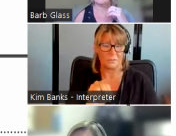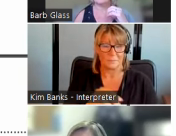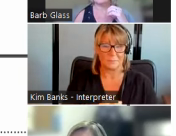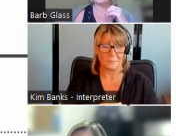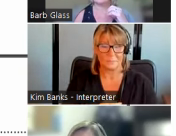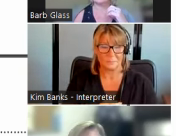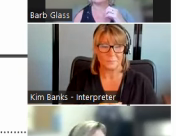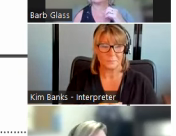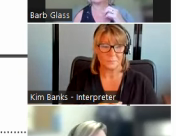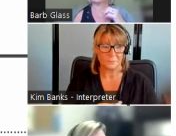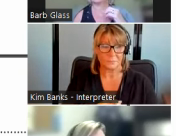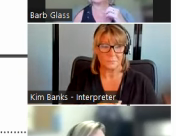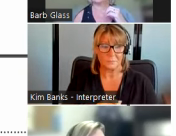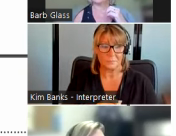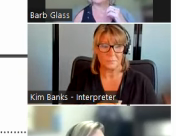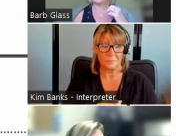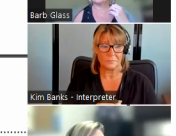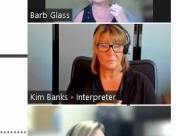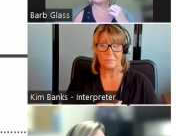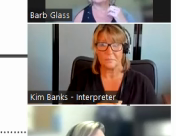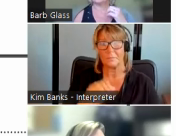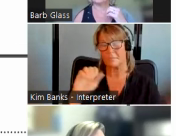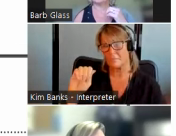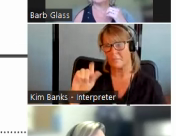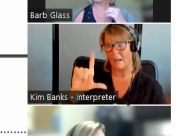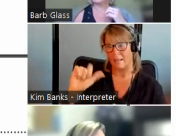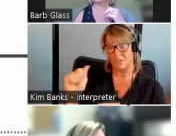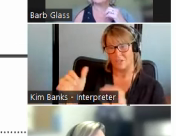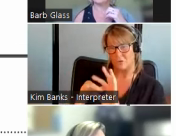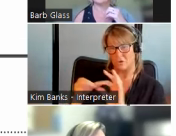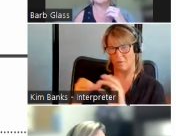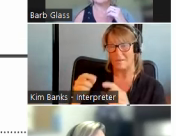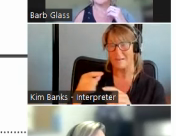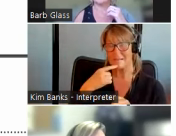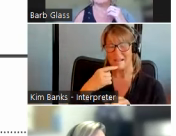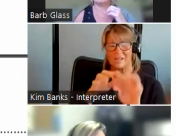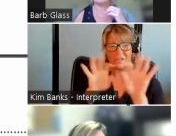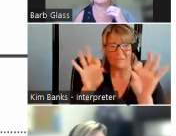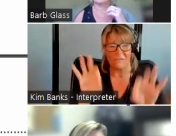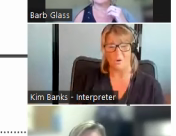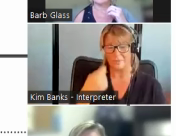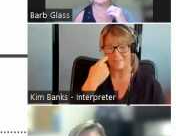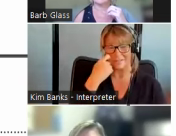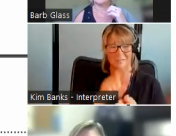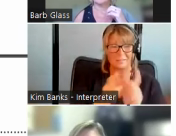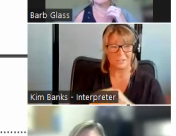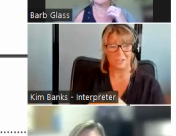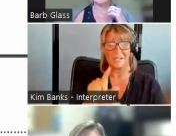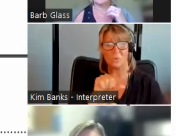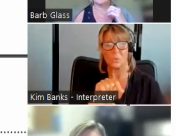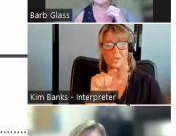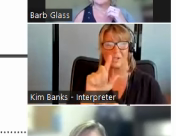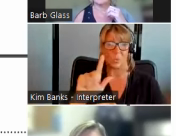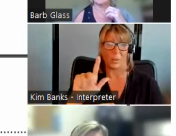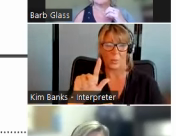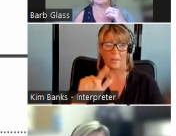And yes, Elisha pointed out that the form was changed, 2023, that sounds about right, yeah. Because they did update a couple of